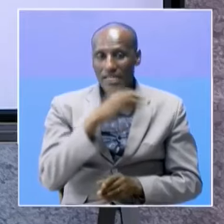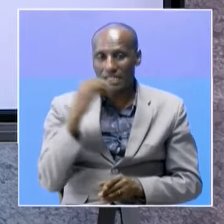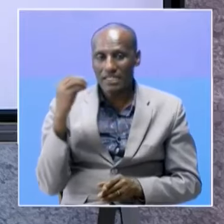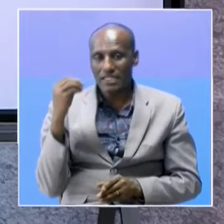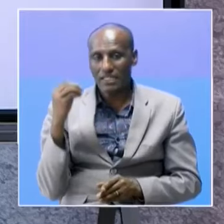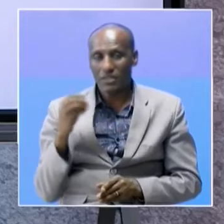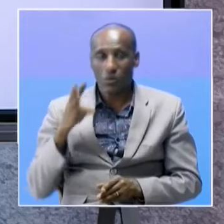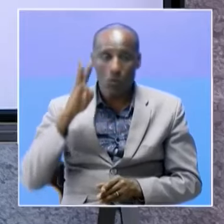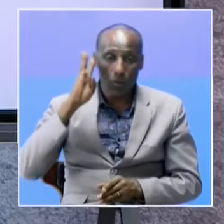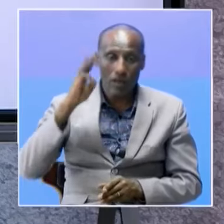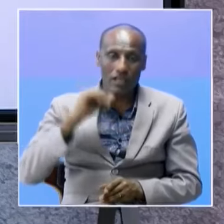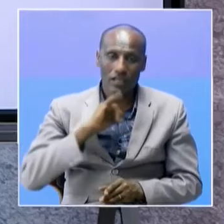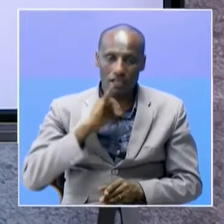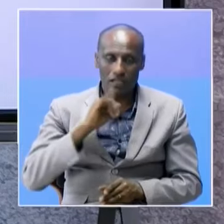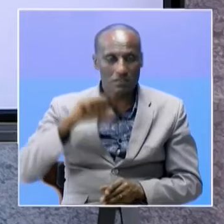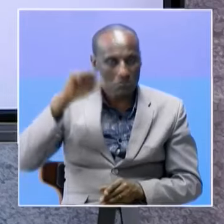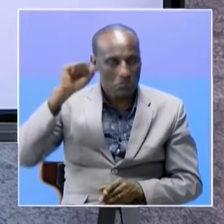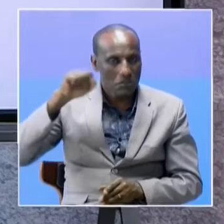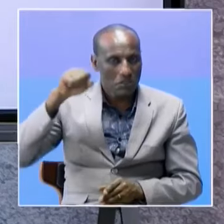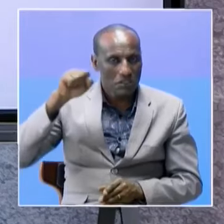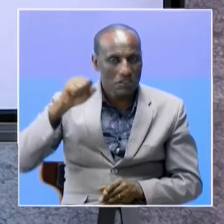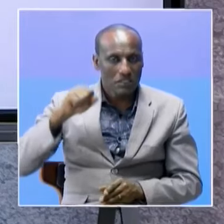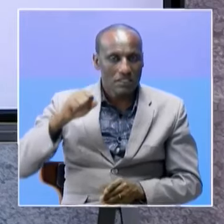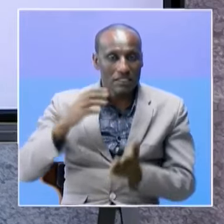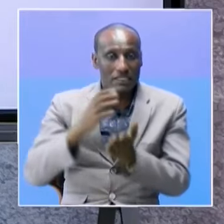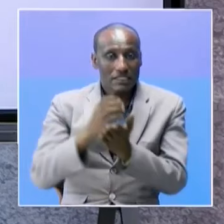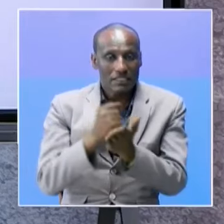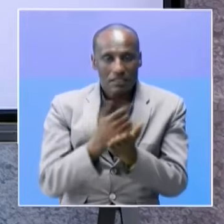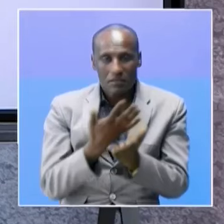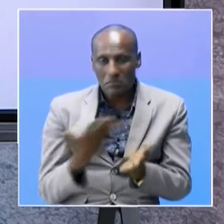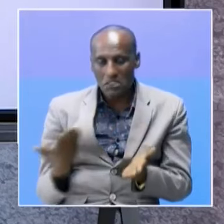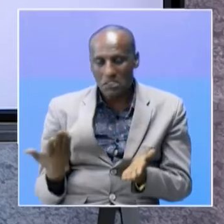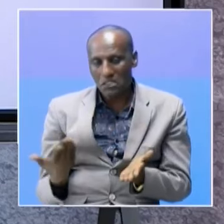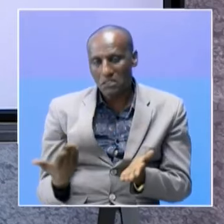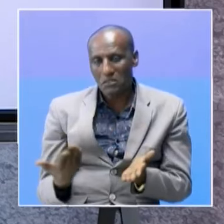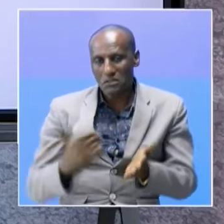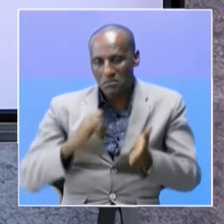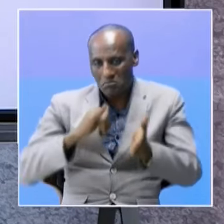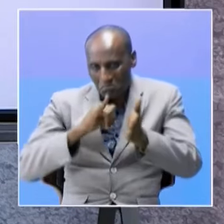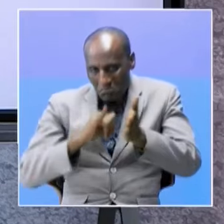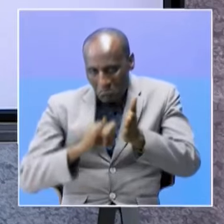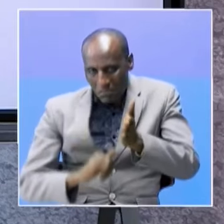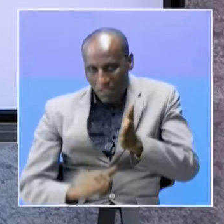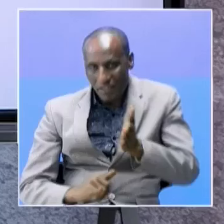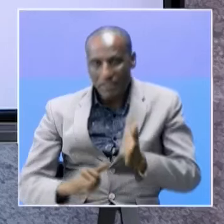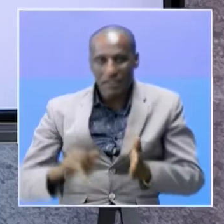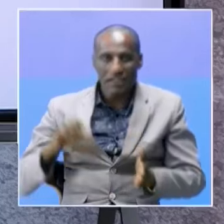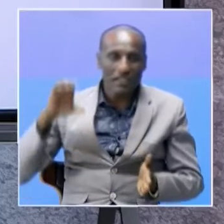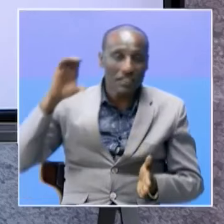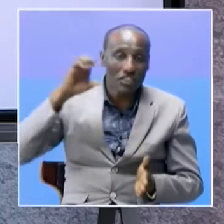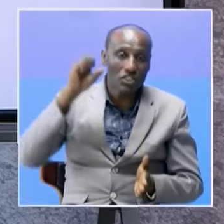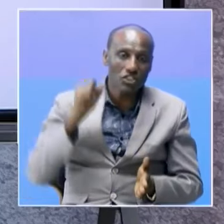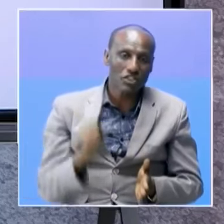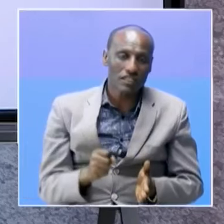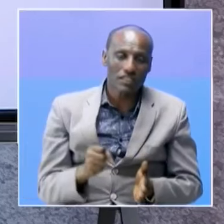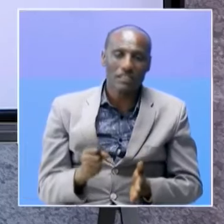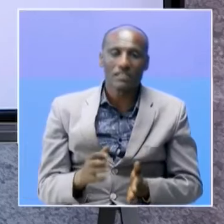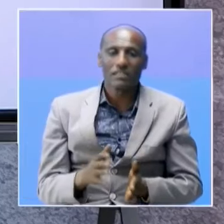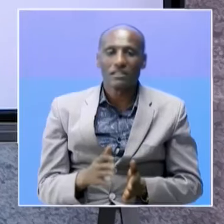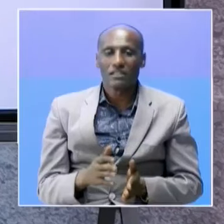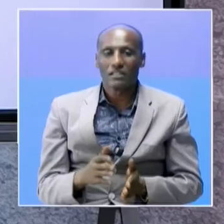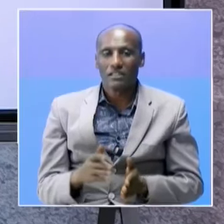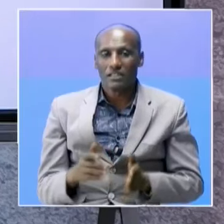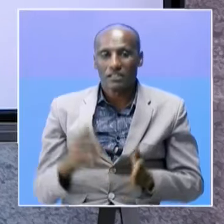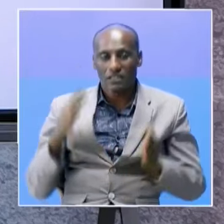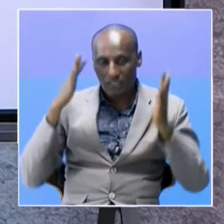will is, yes, something which is less, a little less than shall, but its possibility rate